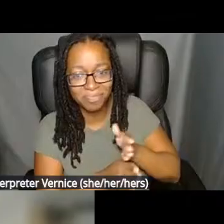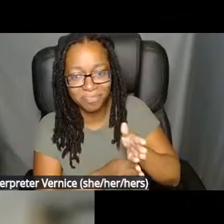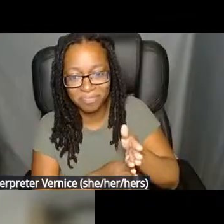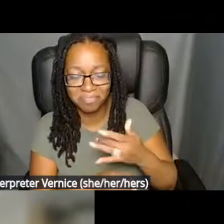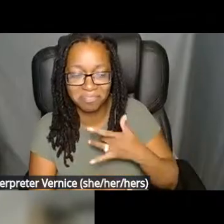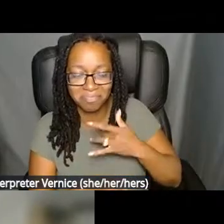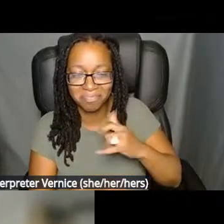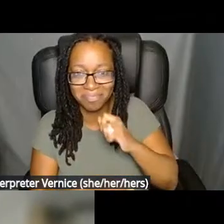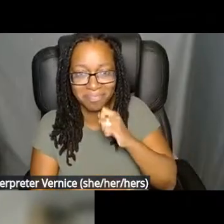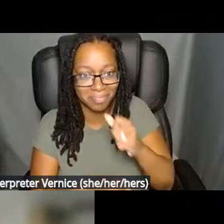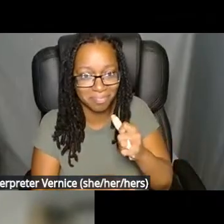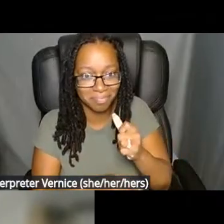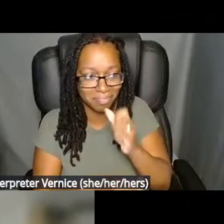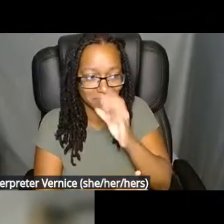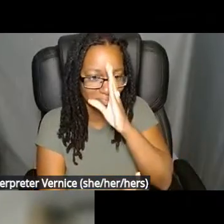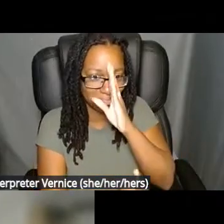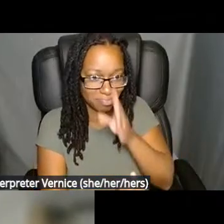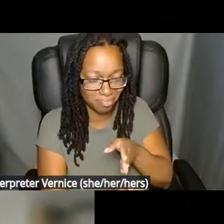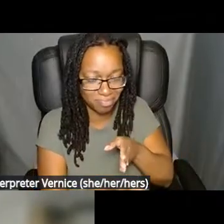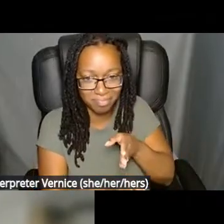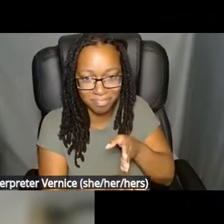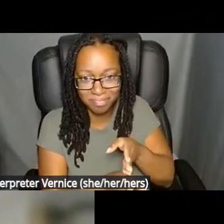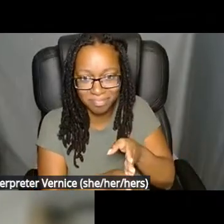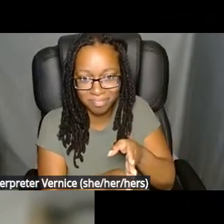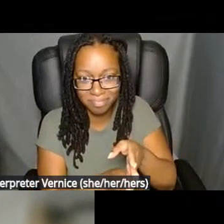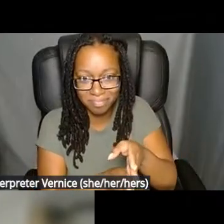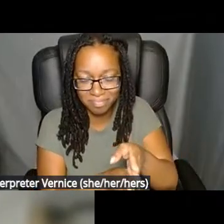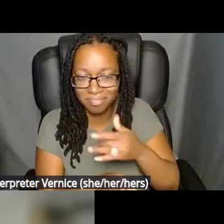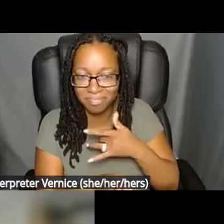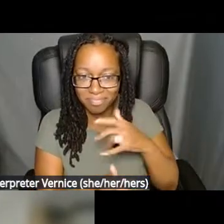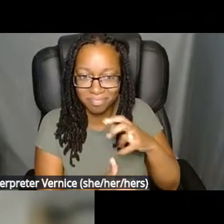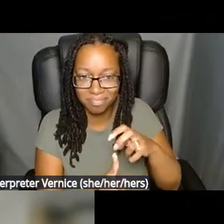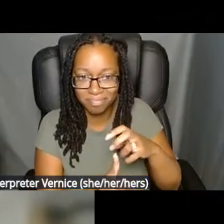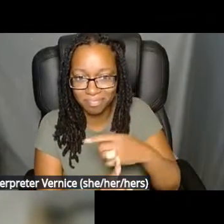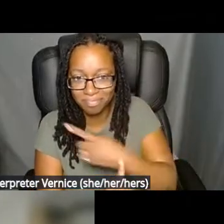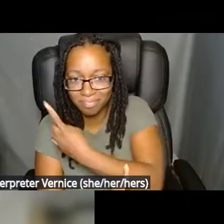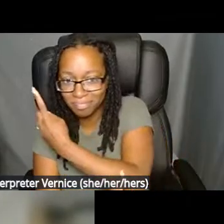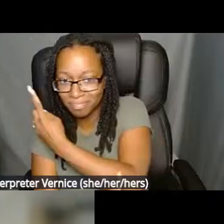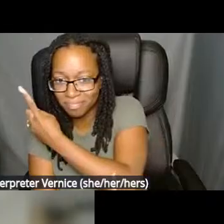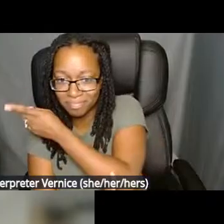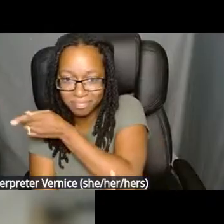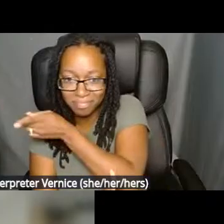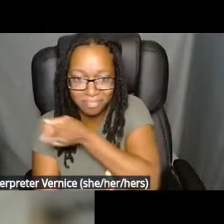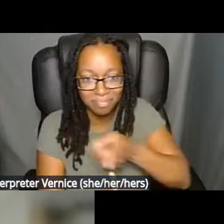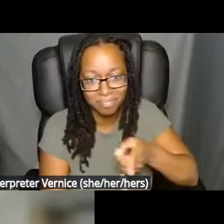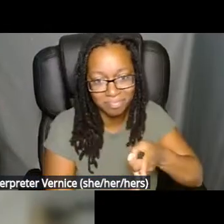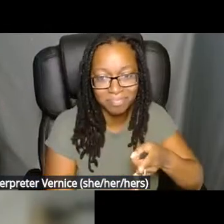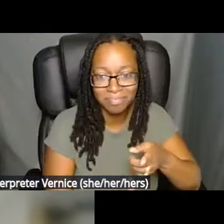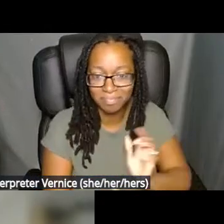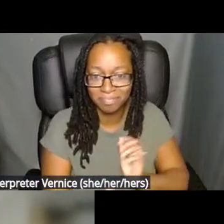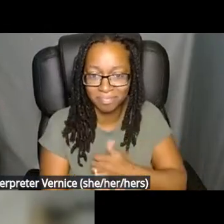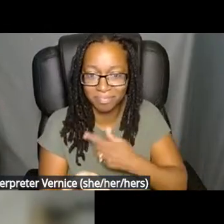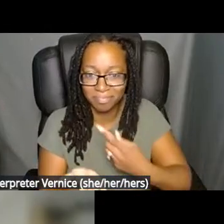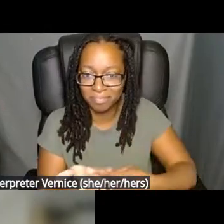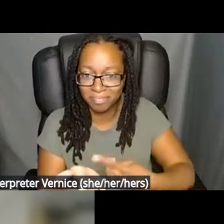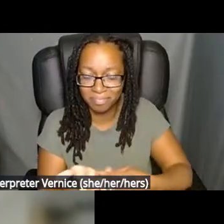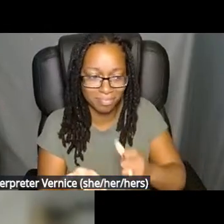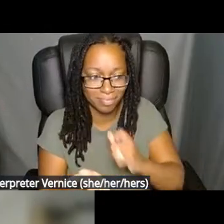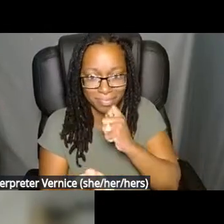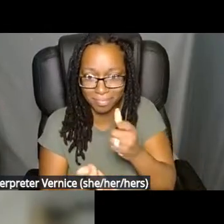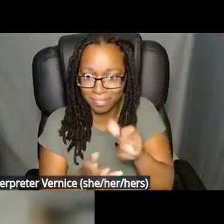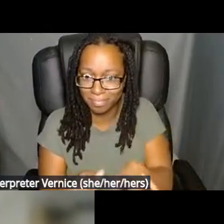in just based off of our discussion that your path wasn't linear. So, what do you think